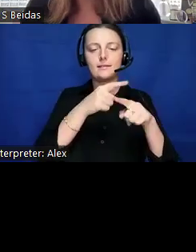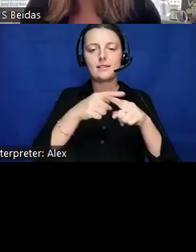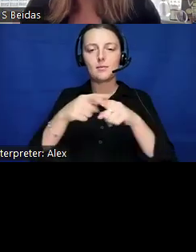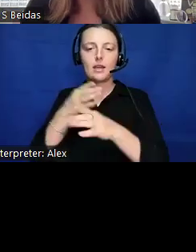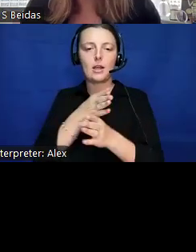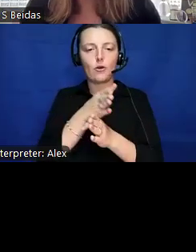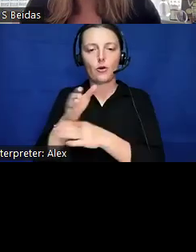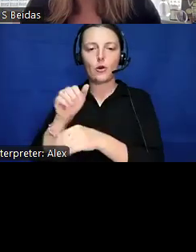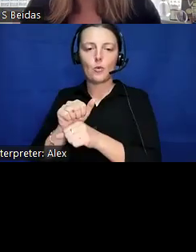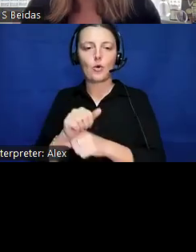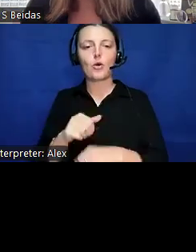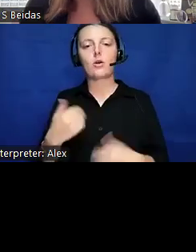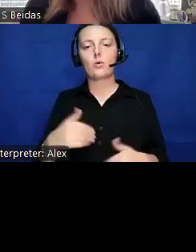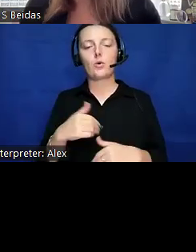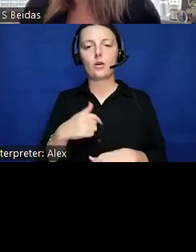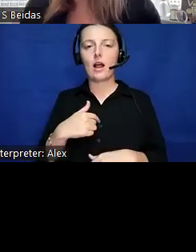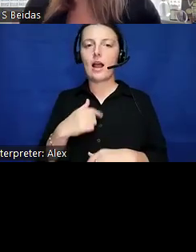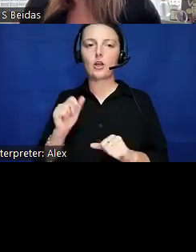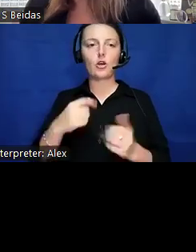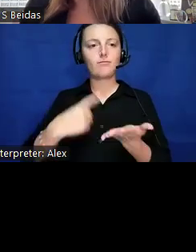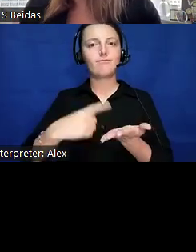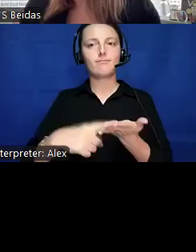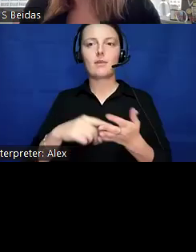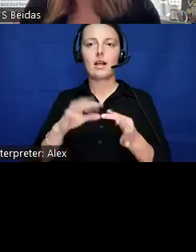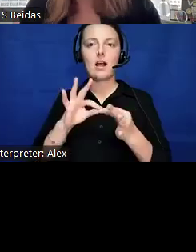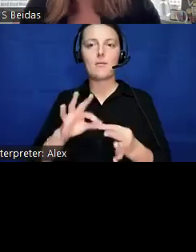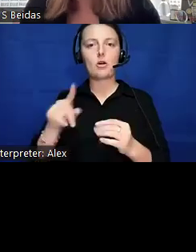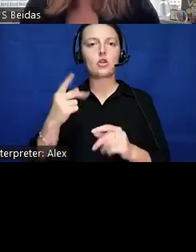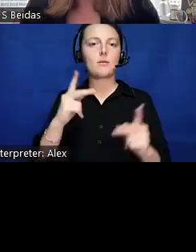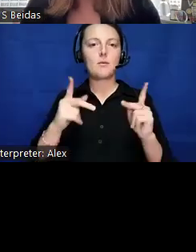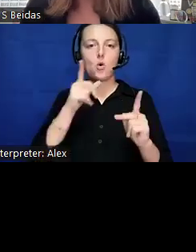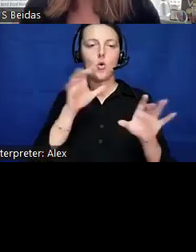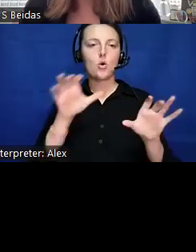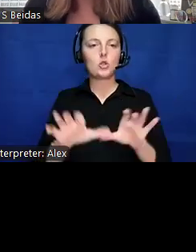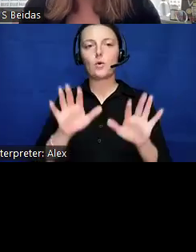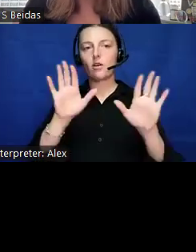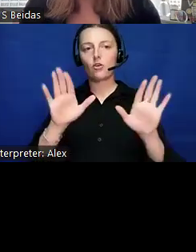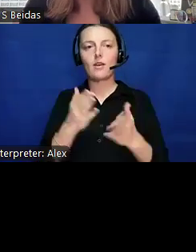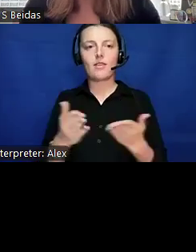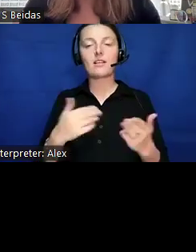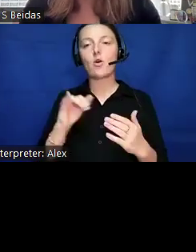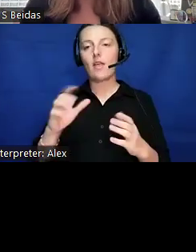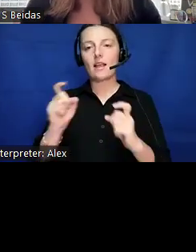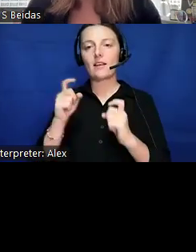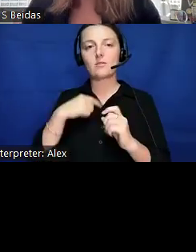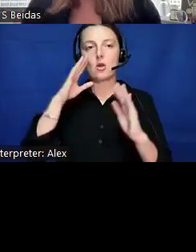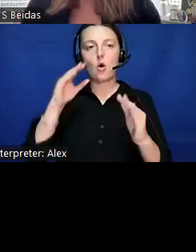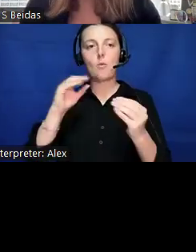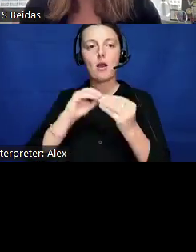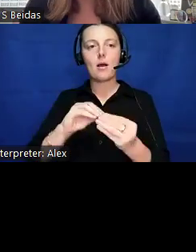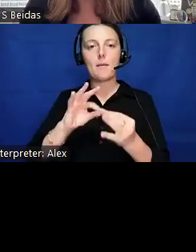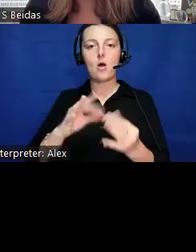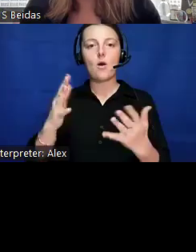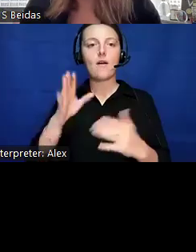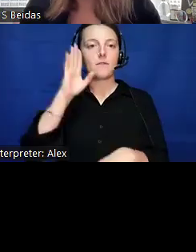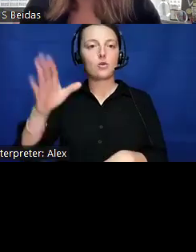incredible folks and folks not pictured here. So that brings me a lot of hope about the future. And I want to thank the incredible team,